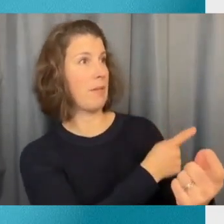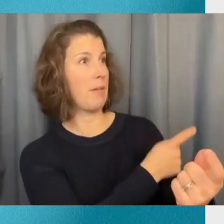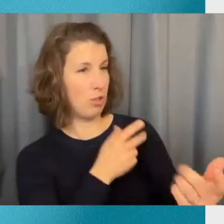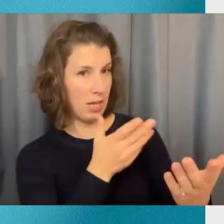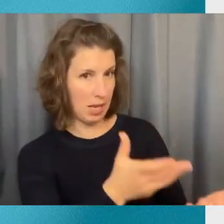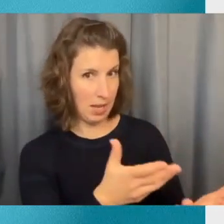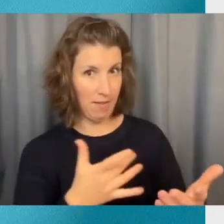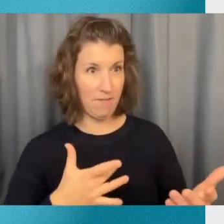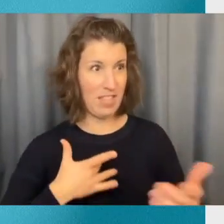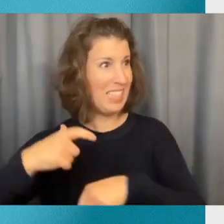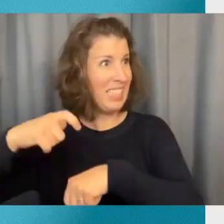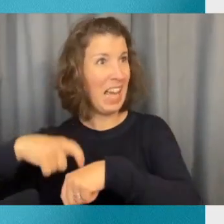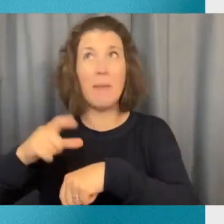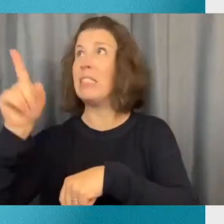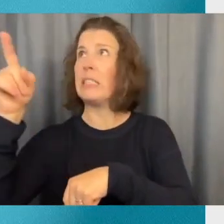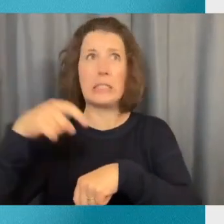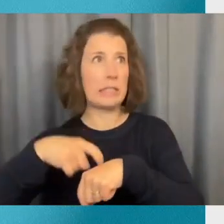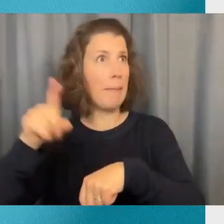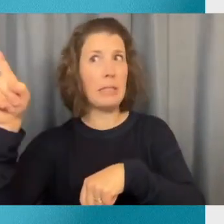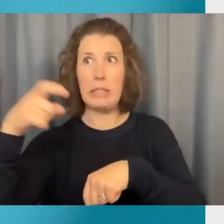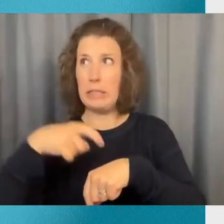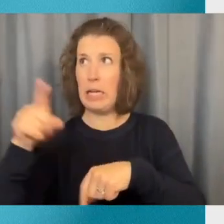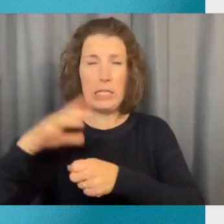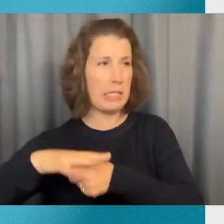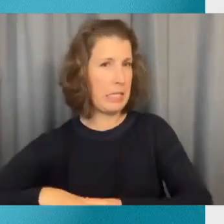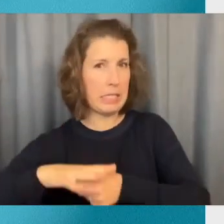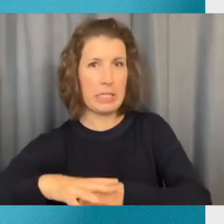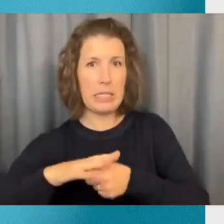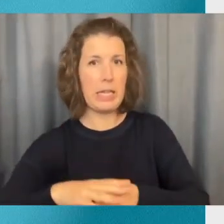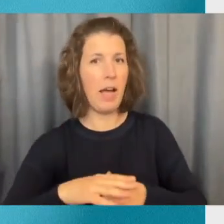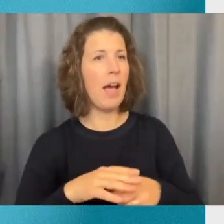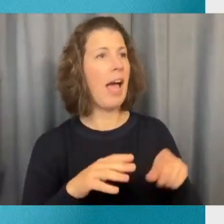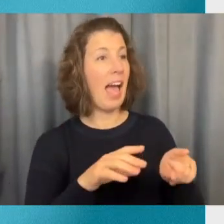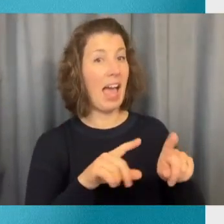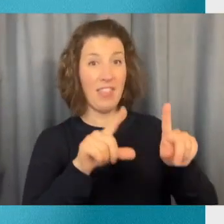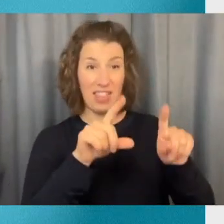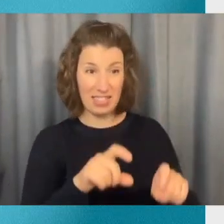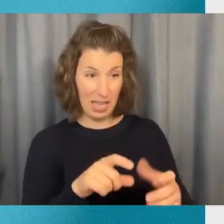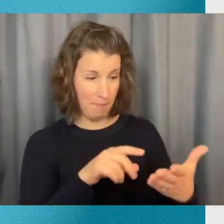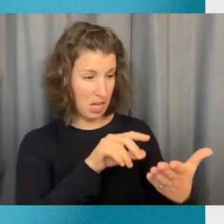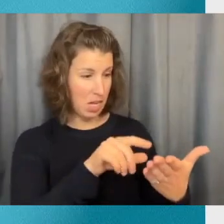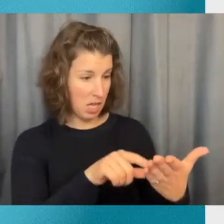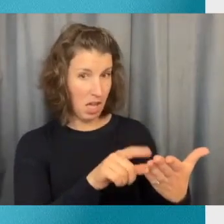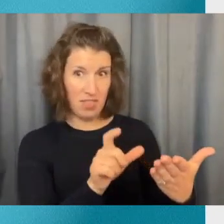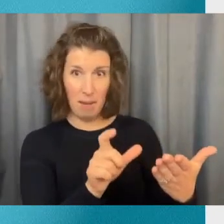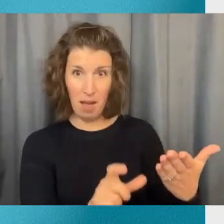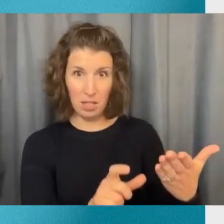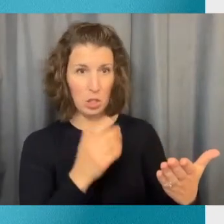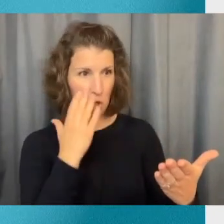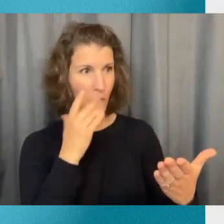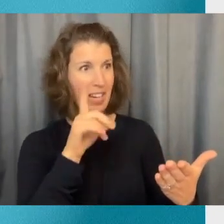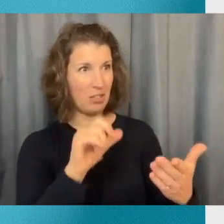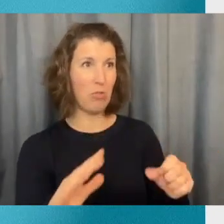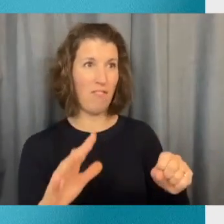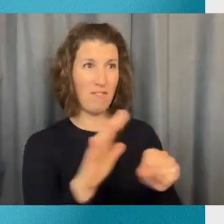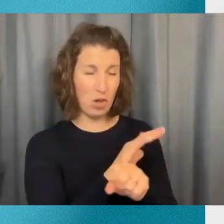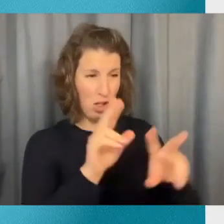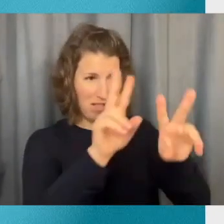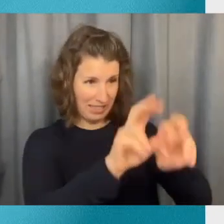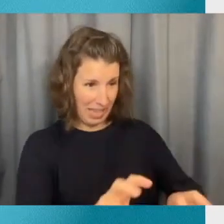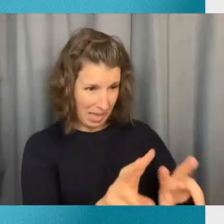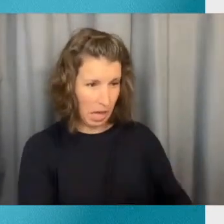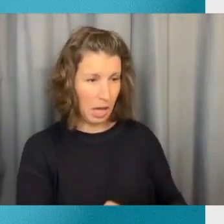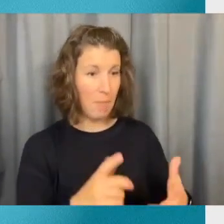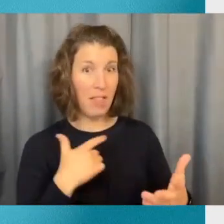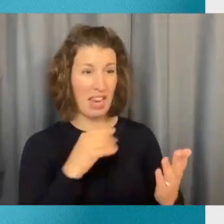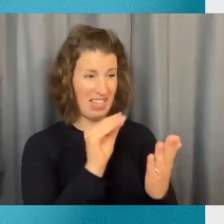by time and the exam, which is a little box in the corner, knowing she has to do a full physical exam, and what is going on, just full of questions,